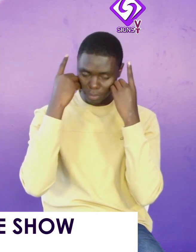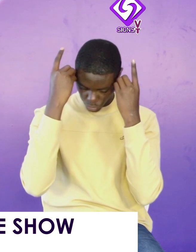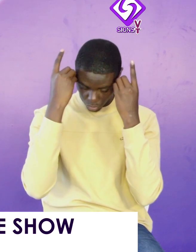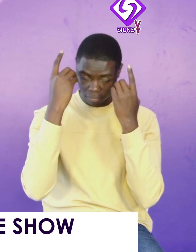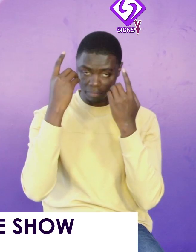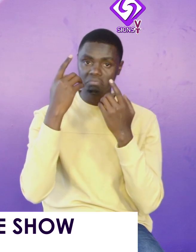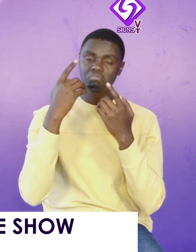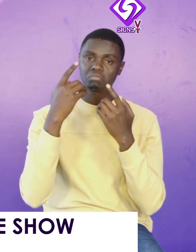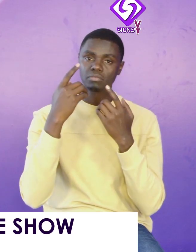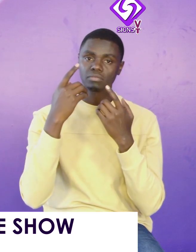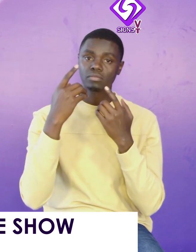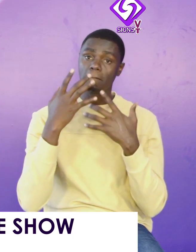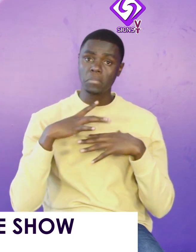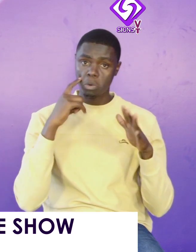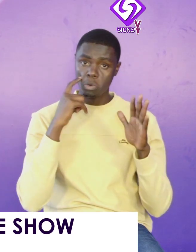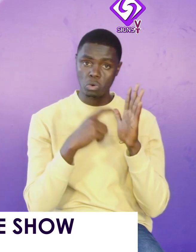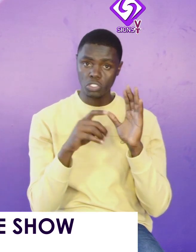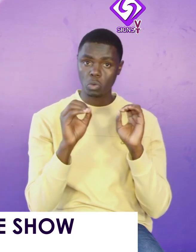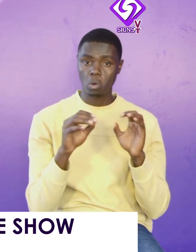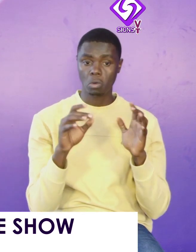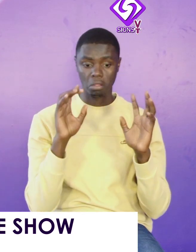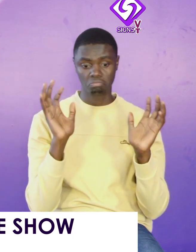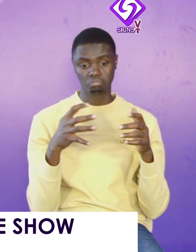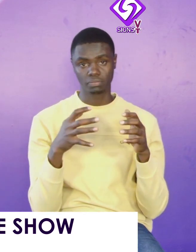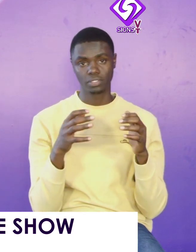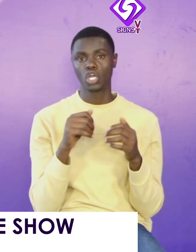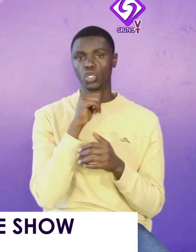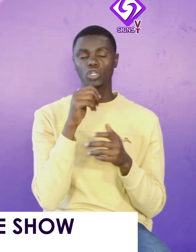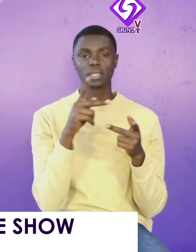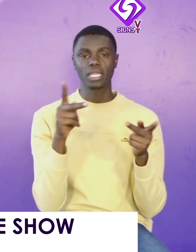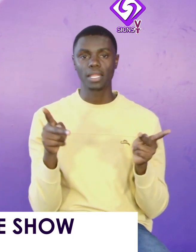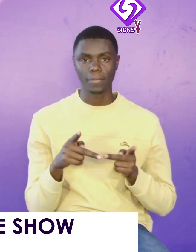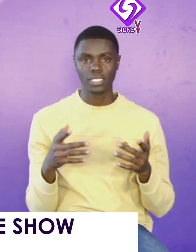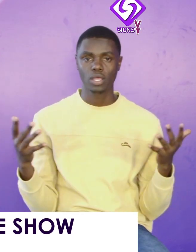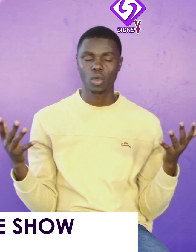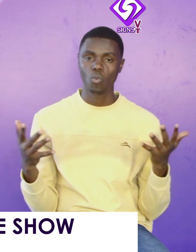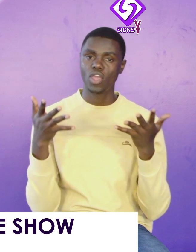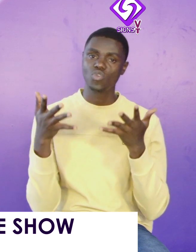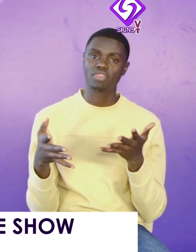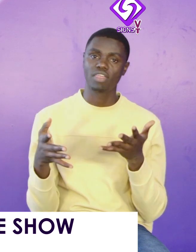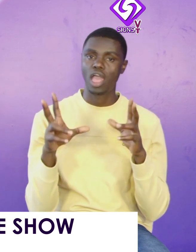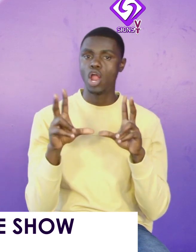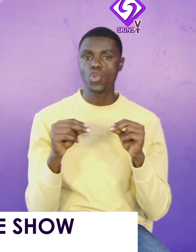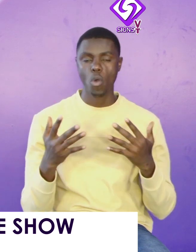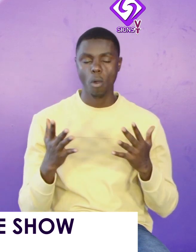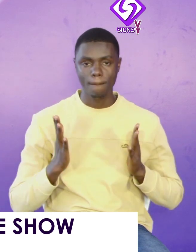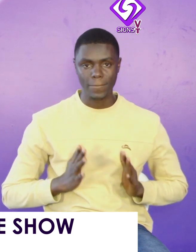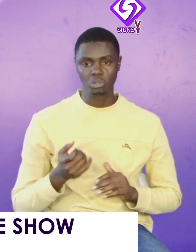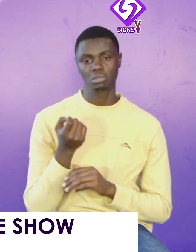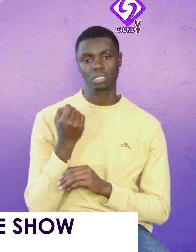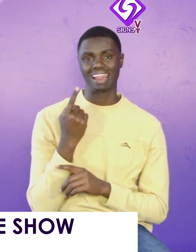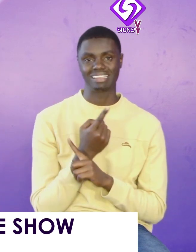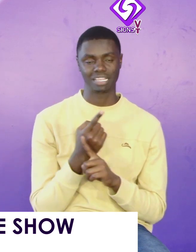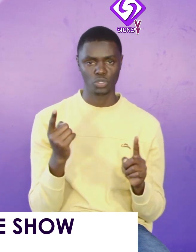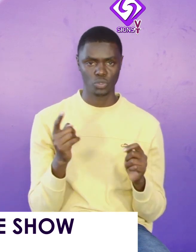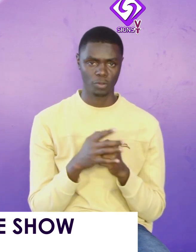unnoticed. Do not be at a place where you are just there. Nobody understands you.